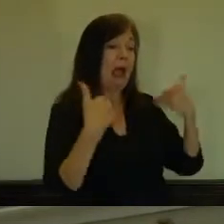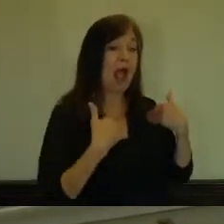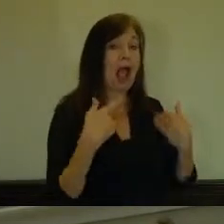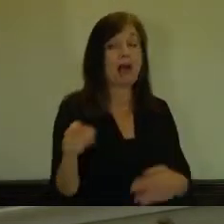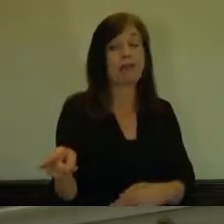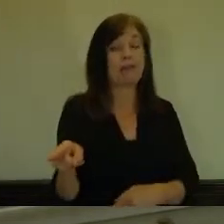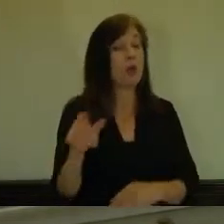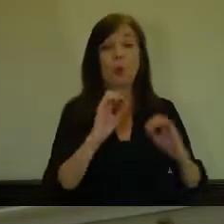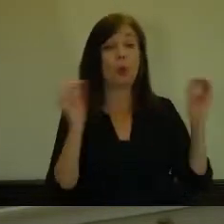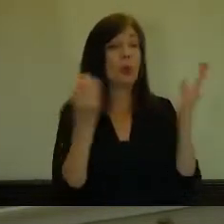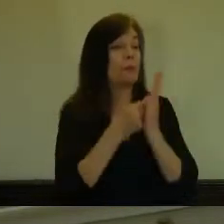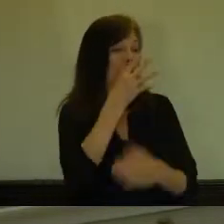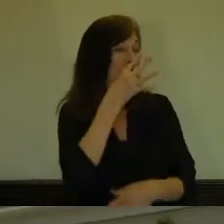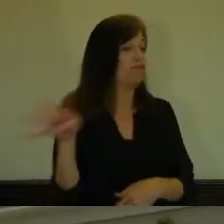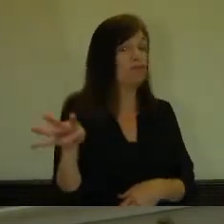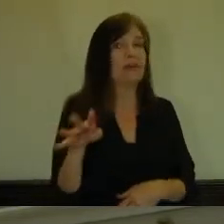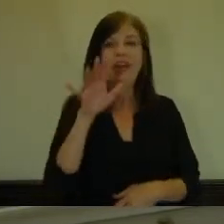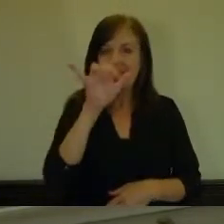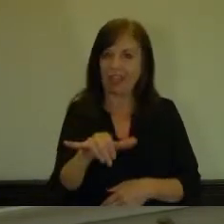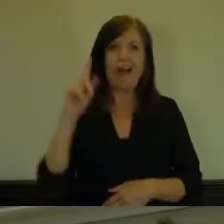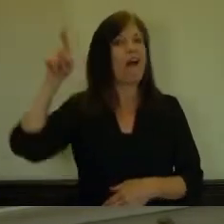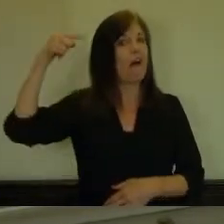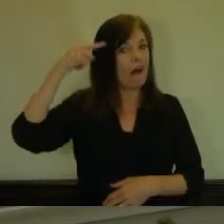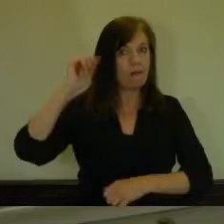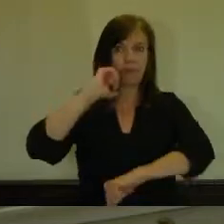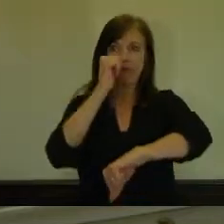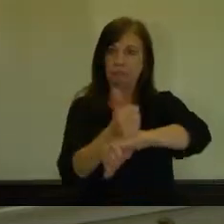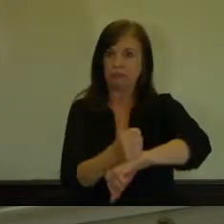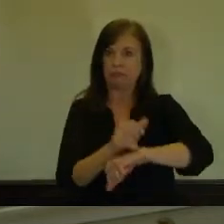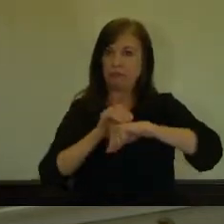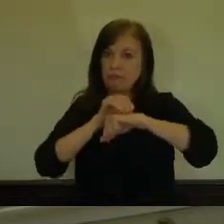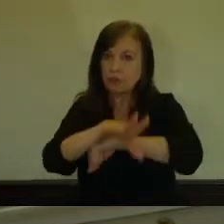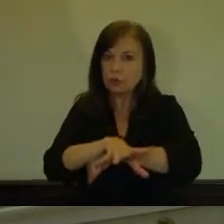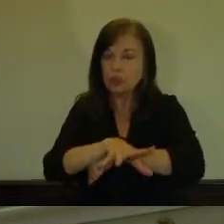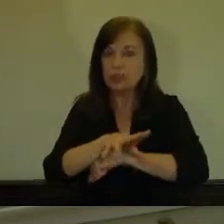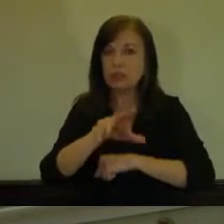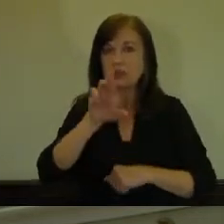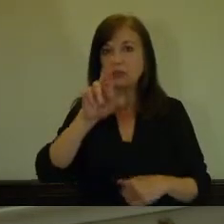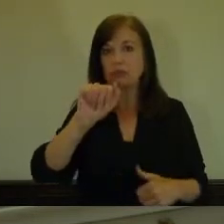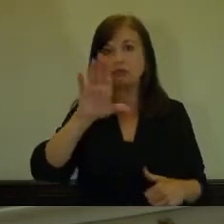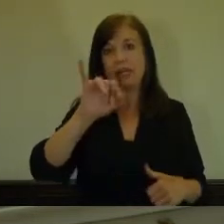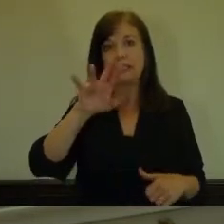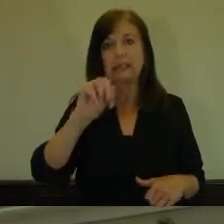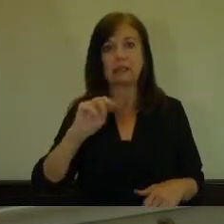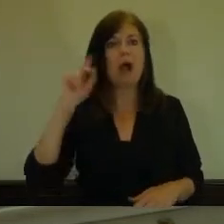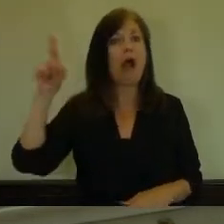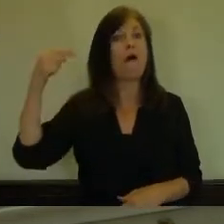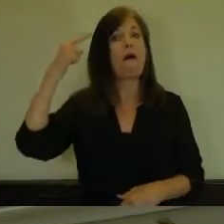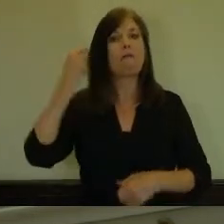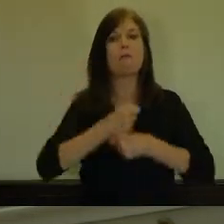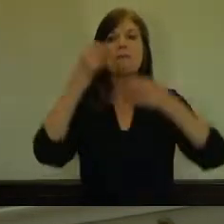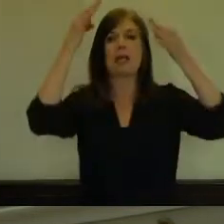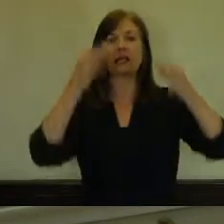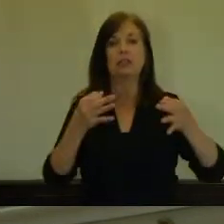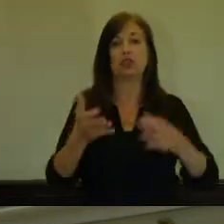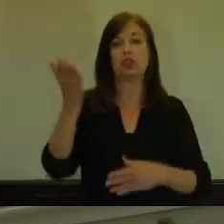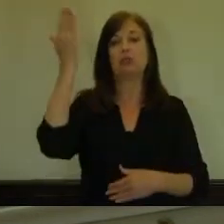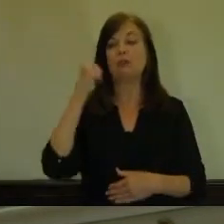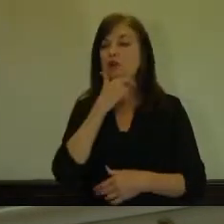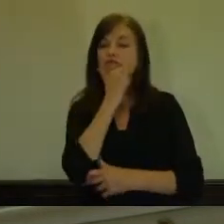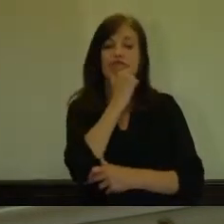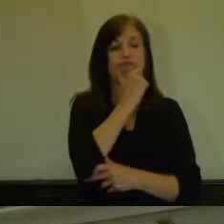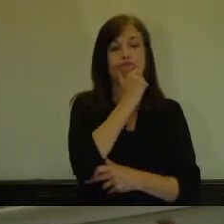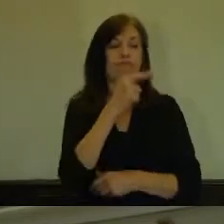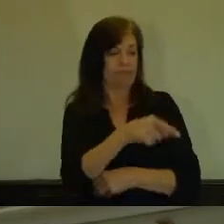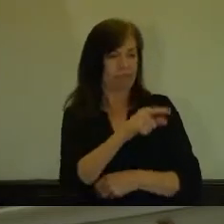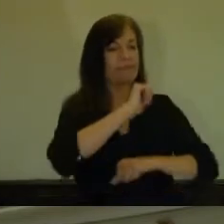of government-sponsored racism. The governments and decisions of yesterday created these problems, and the